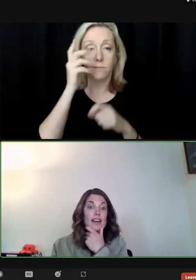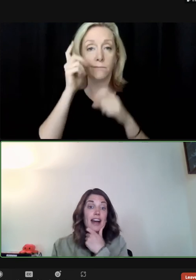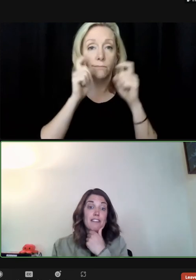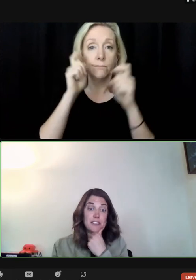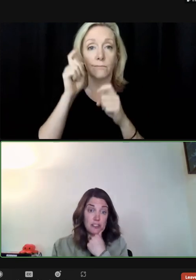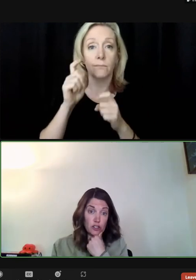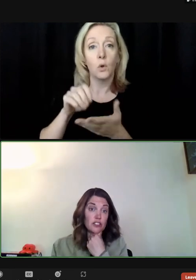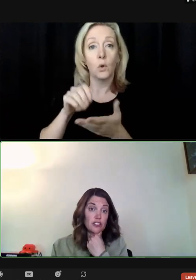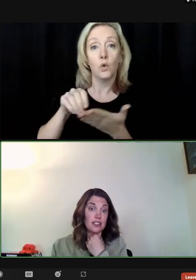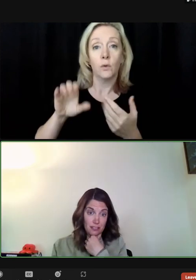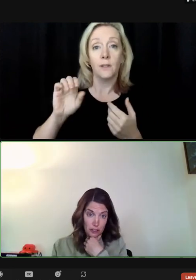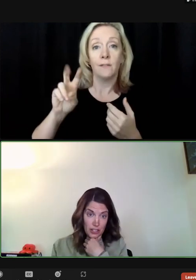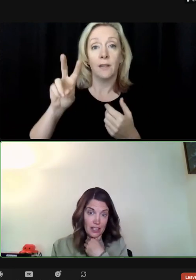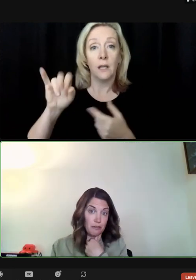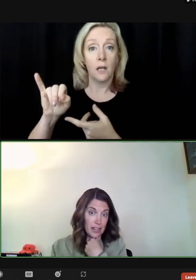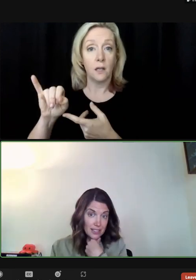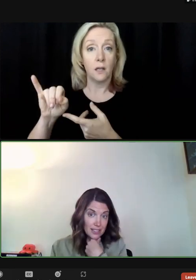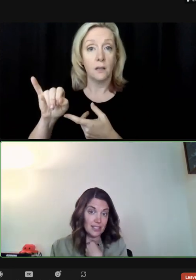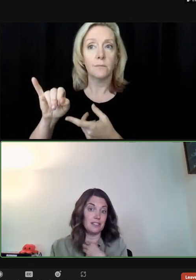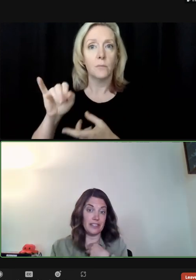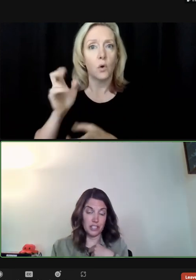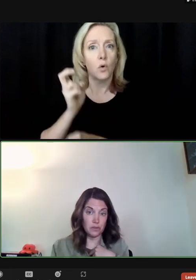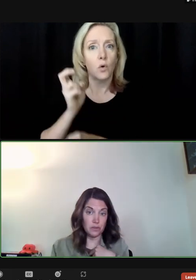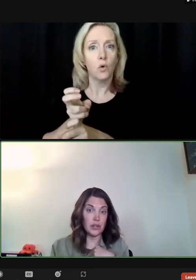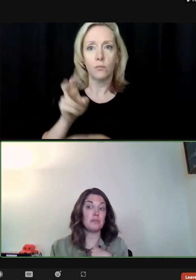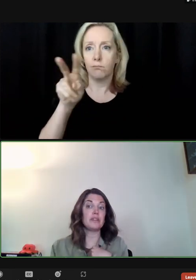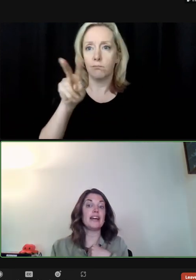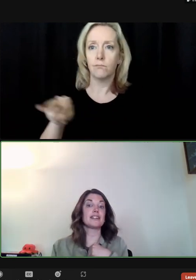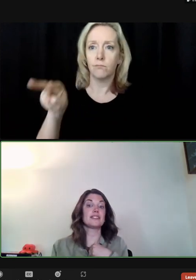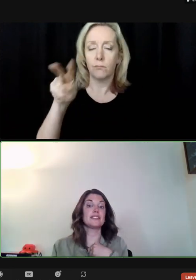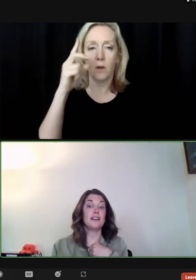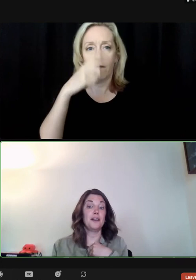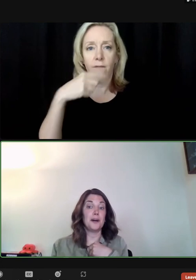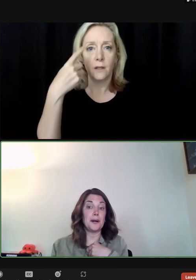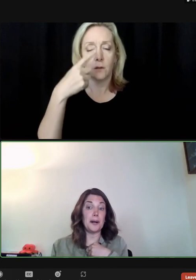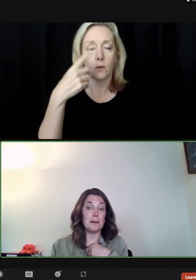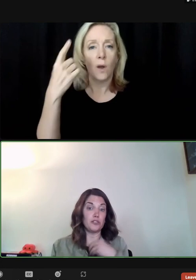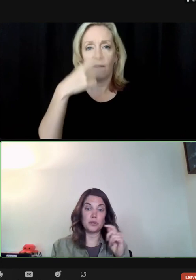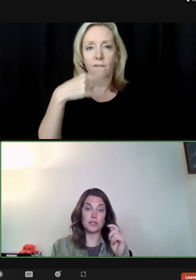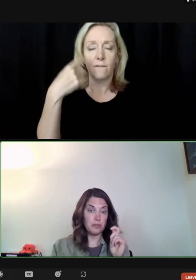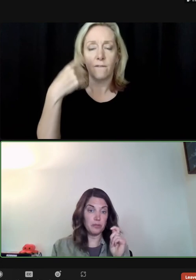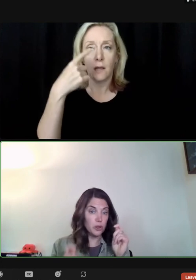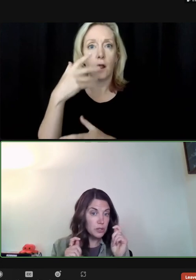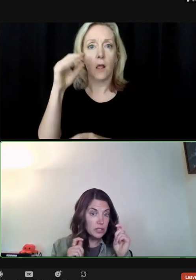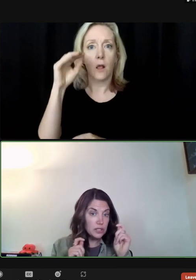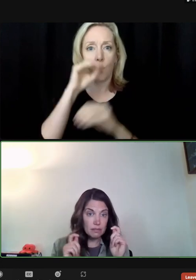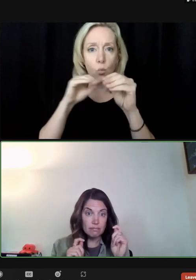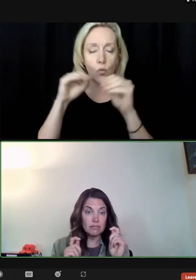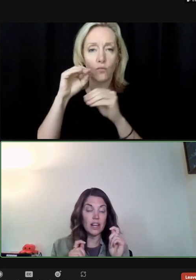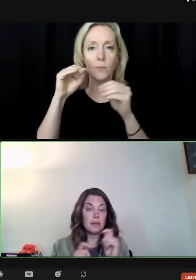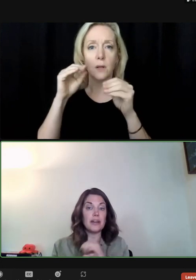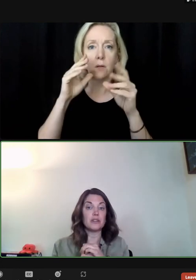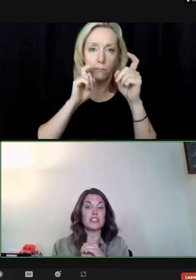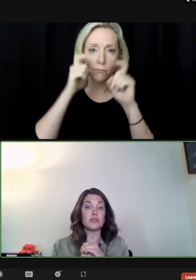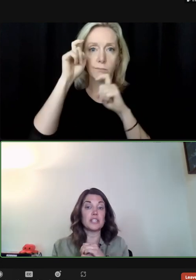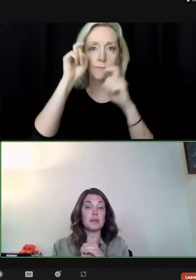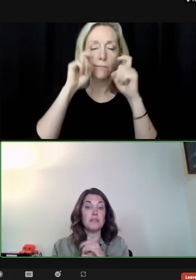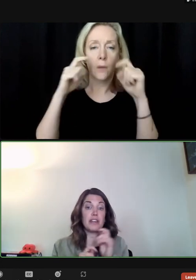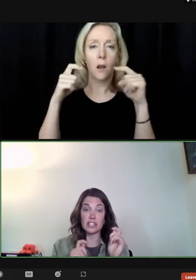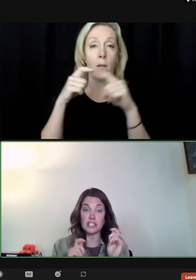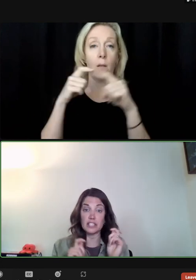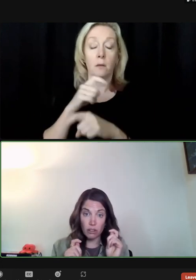CVI have difficulty looking at faces. Faces are very complex. Also, some of those